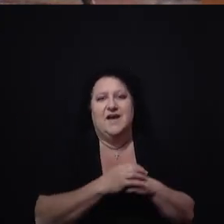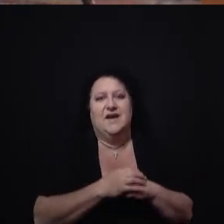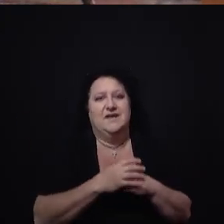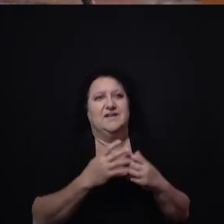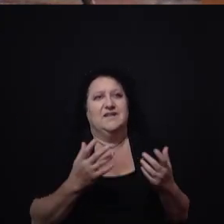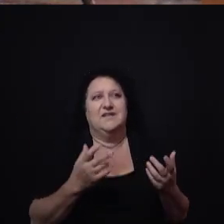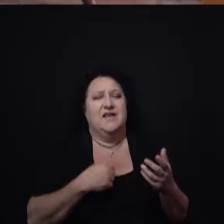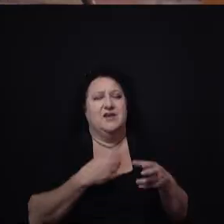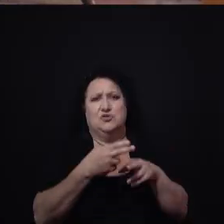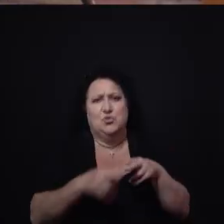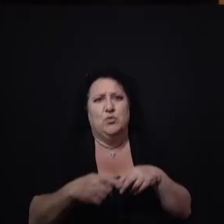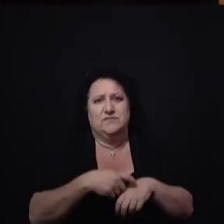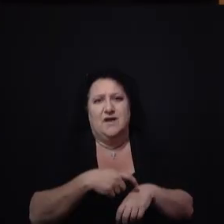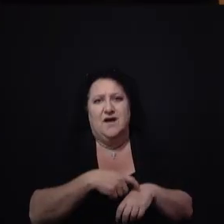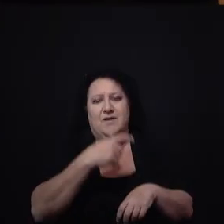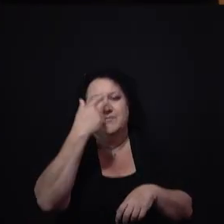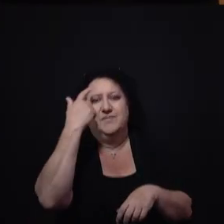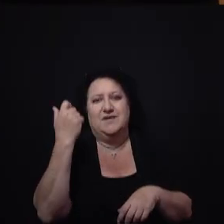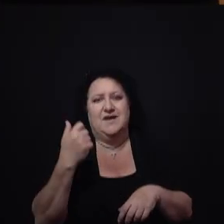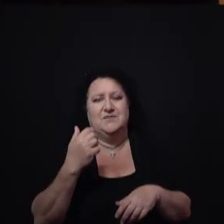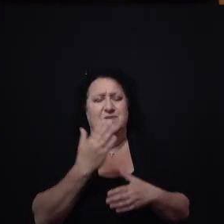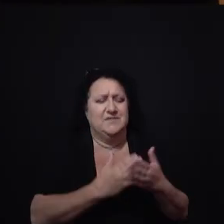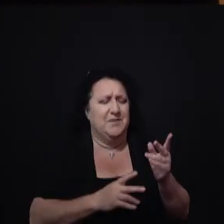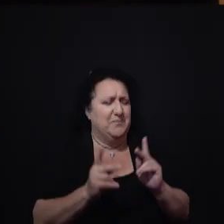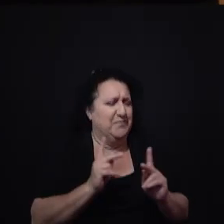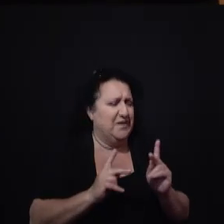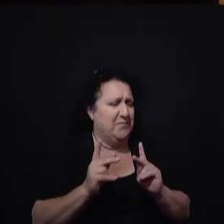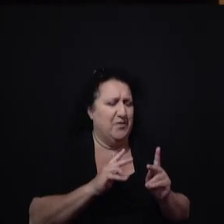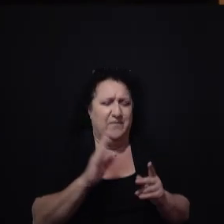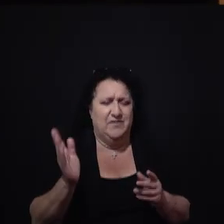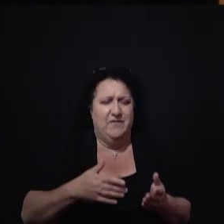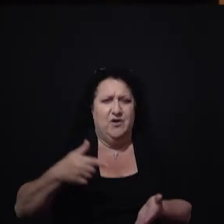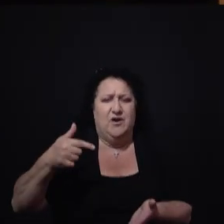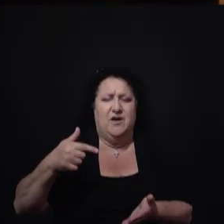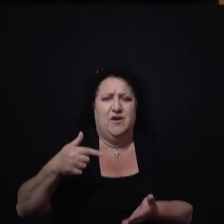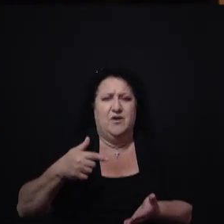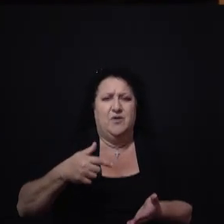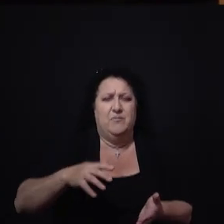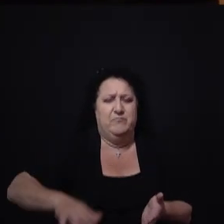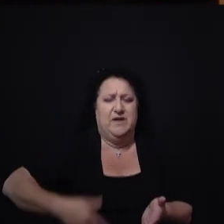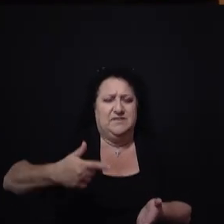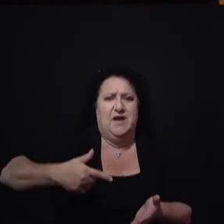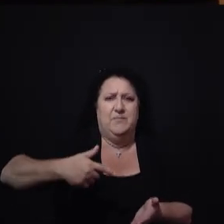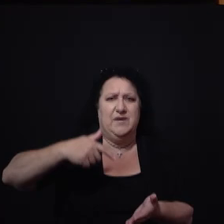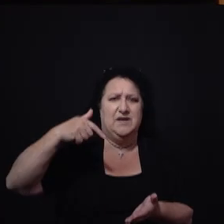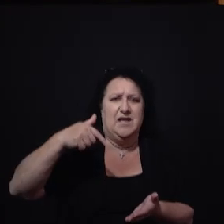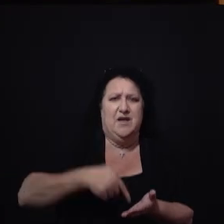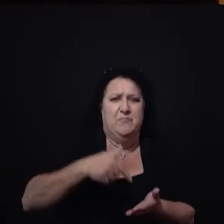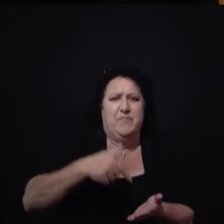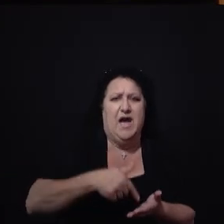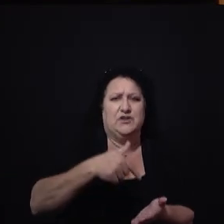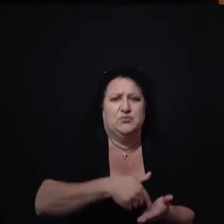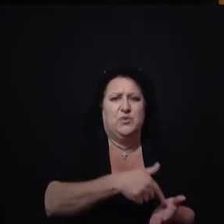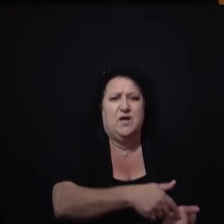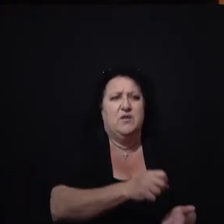that have never picked up an impact drill. They've never picked up a hammer. And we're trying to figure out, how do we teach? How do we